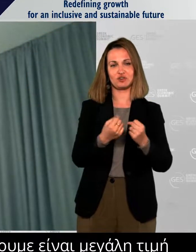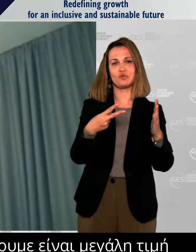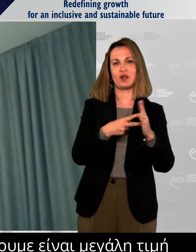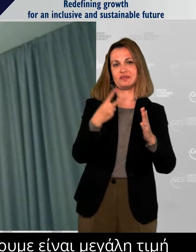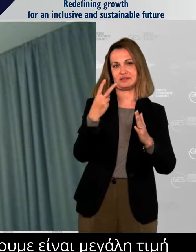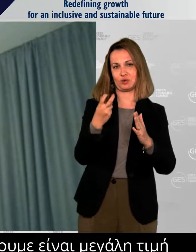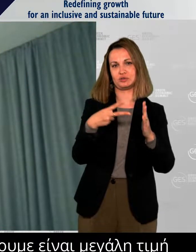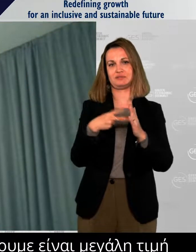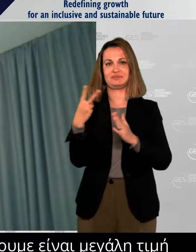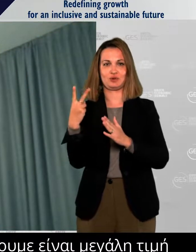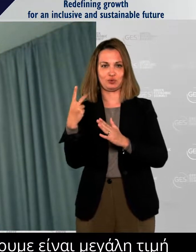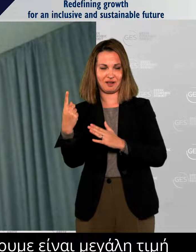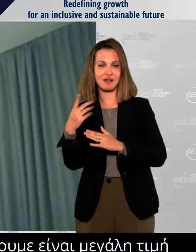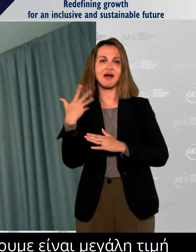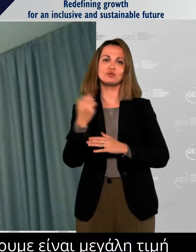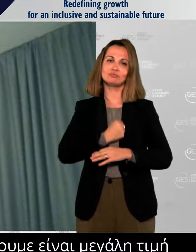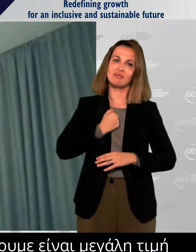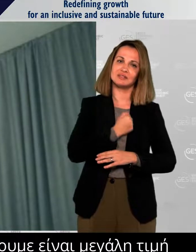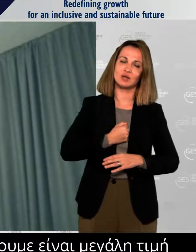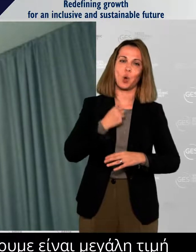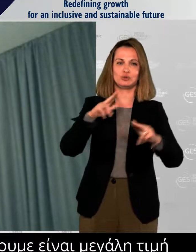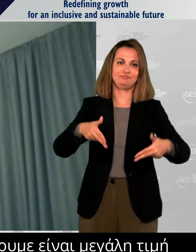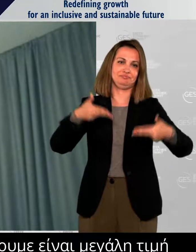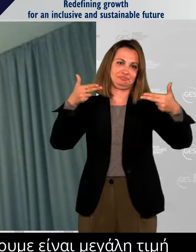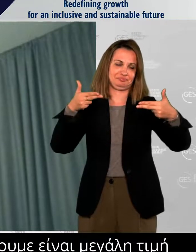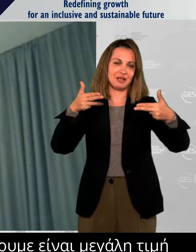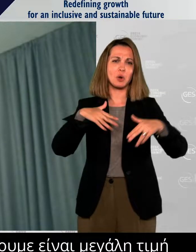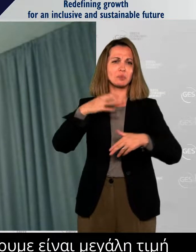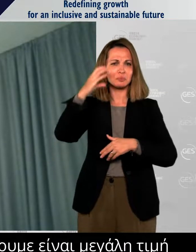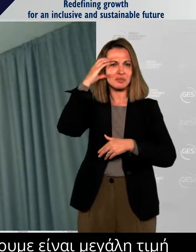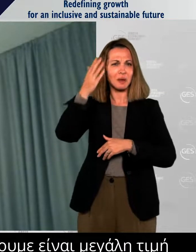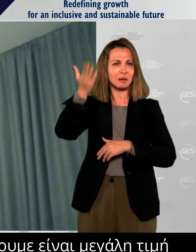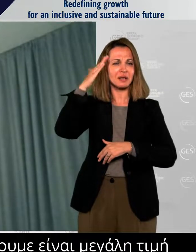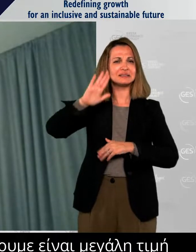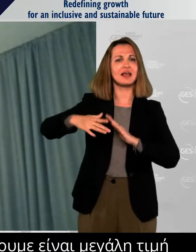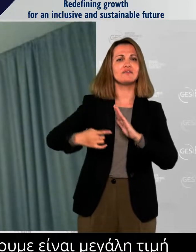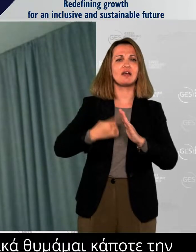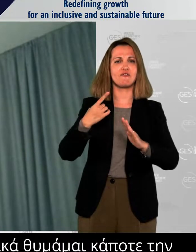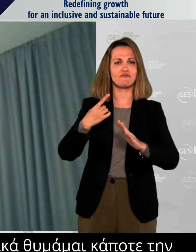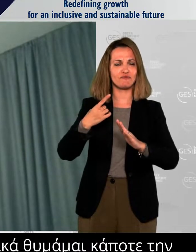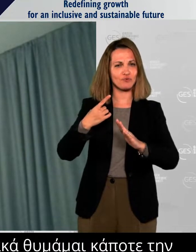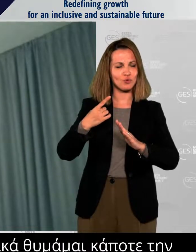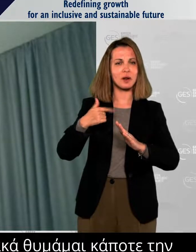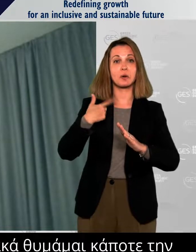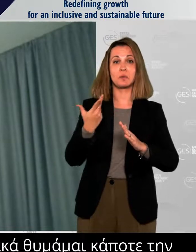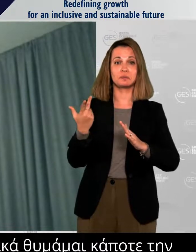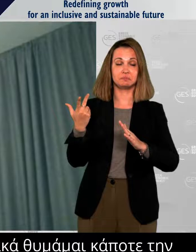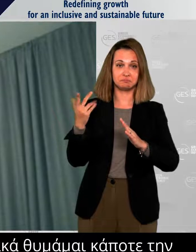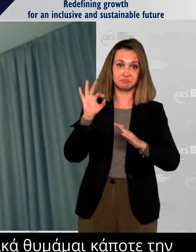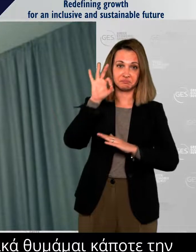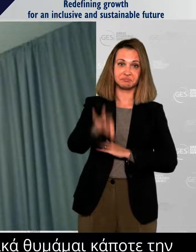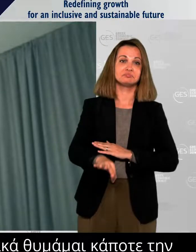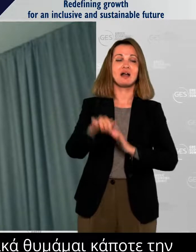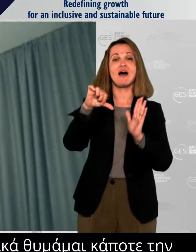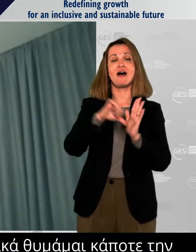when I was last time physically in Greece, and it was a memorable day. It was 15th of